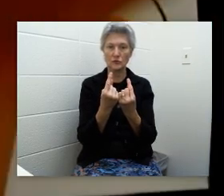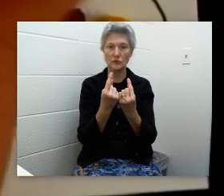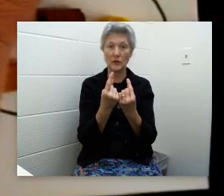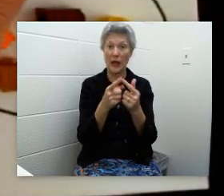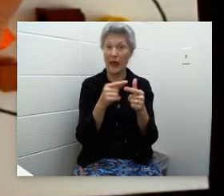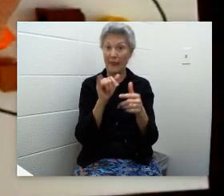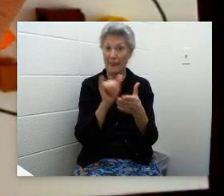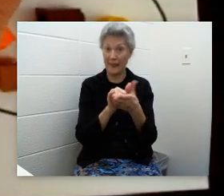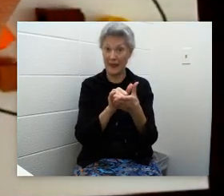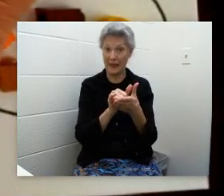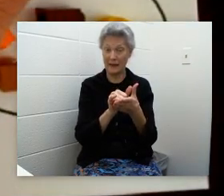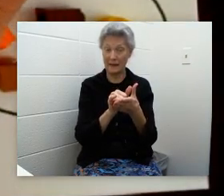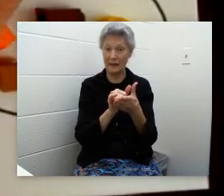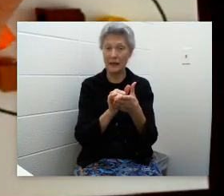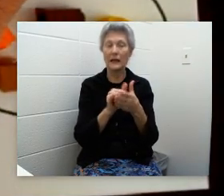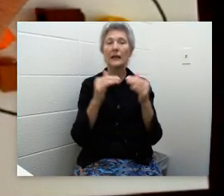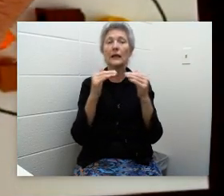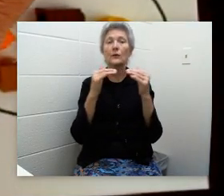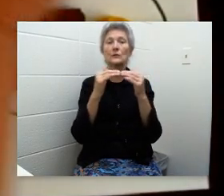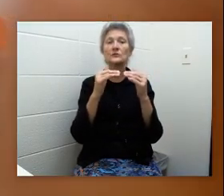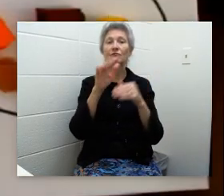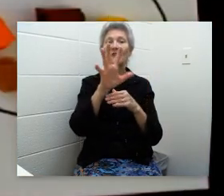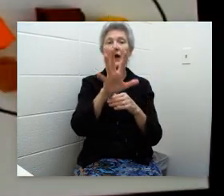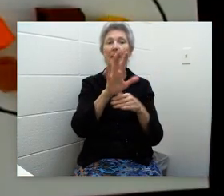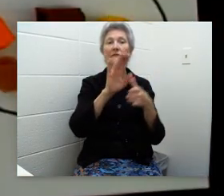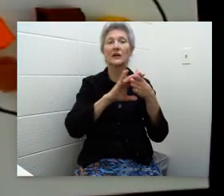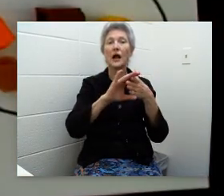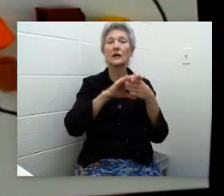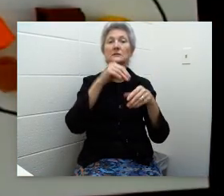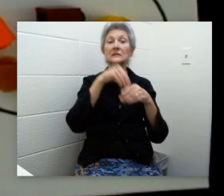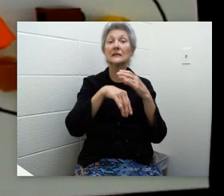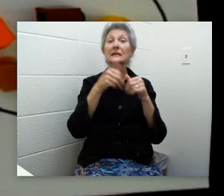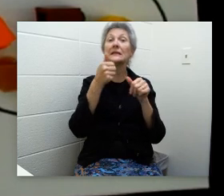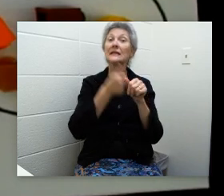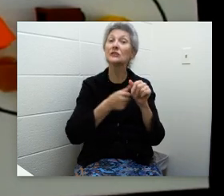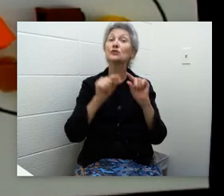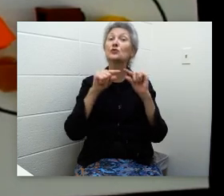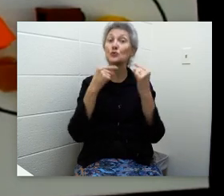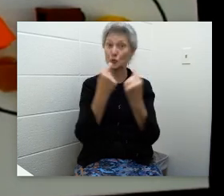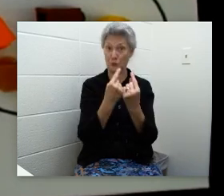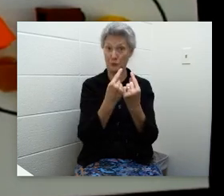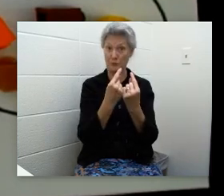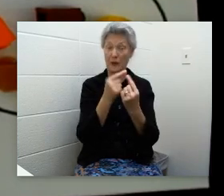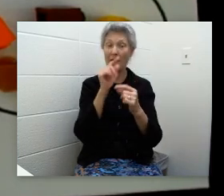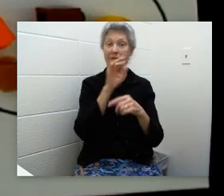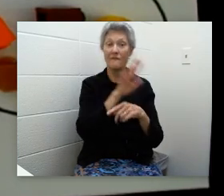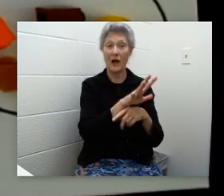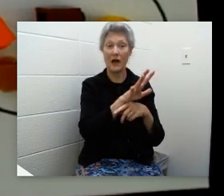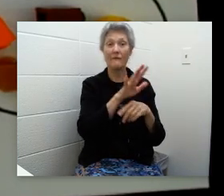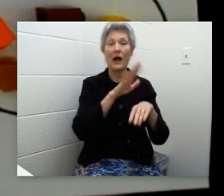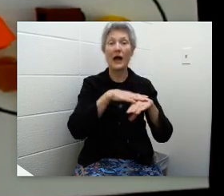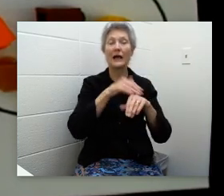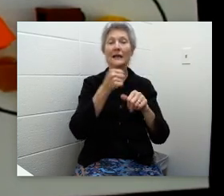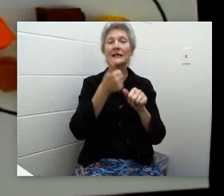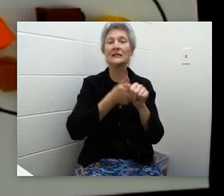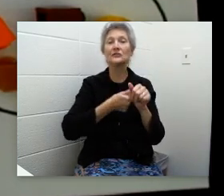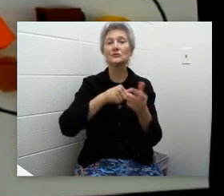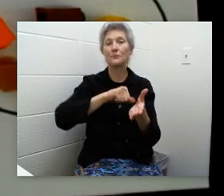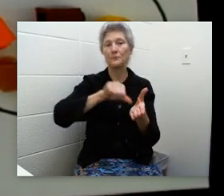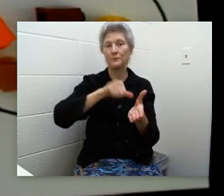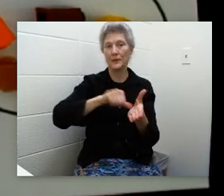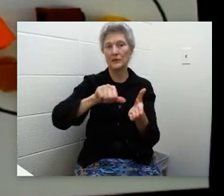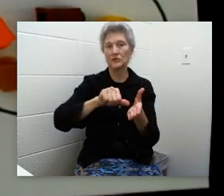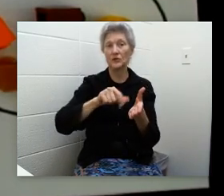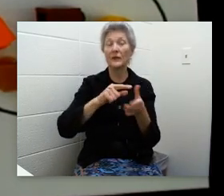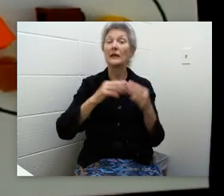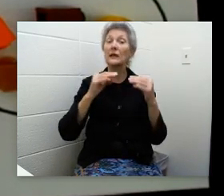and that left 5 cards in each group, or 5 cards on each page. So the equation